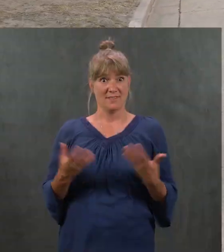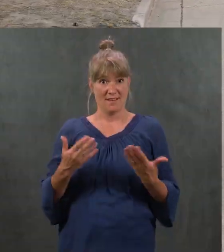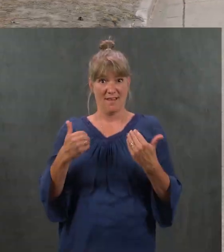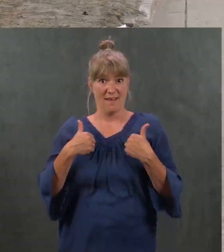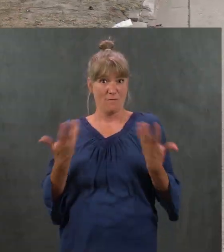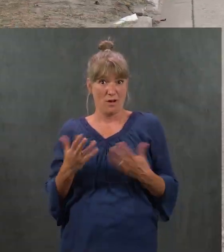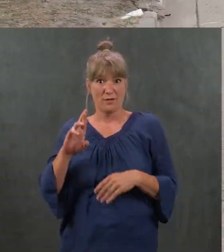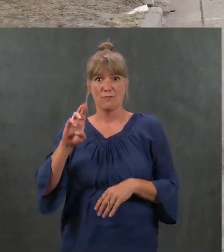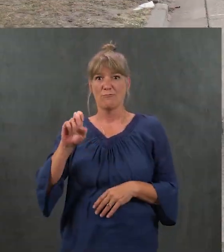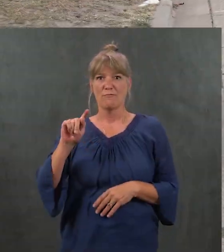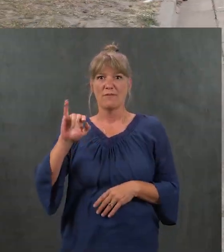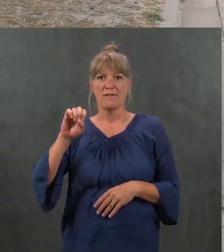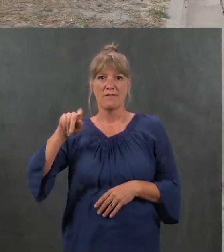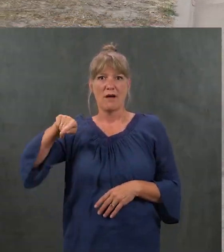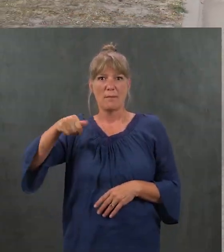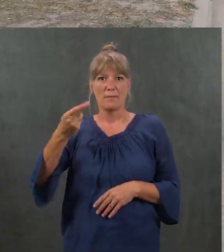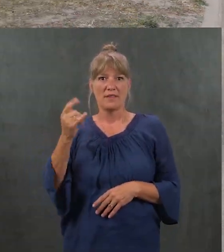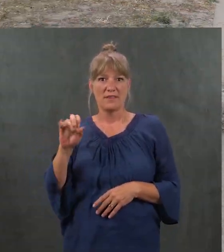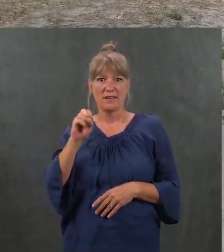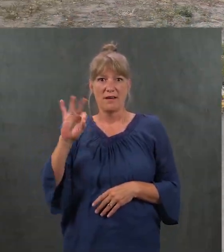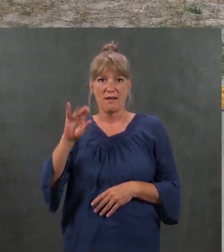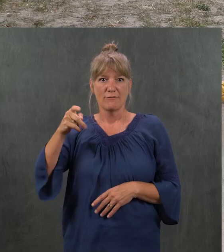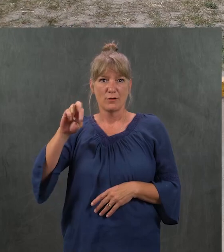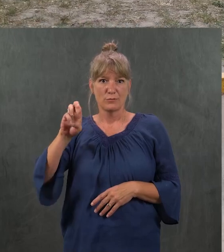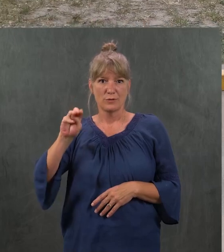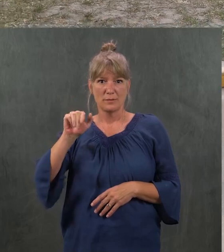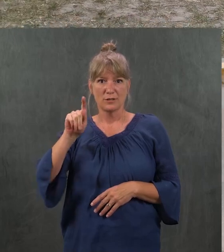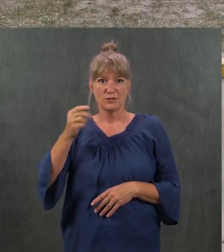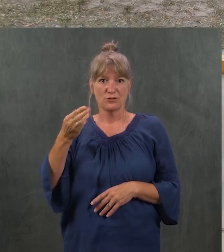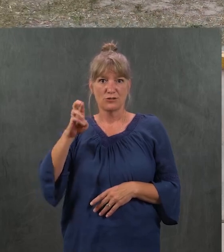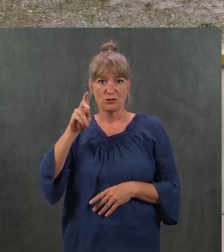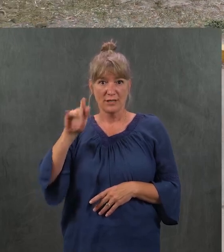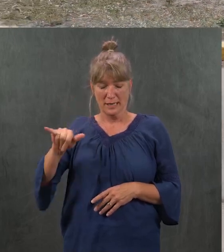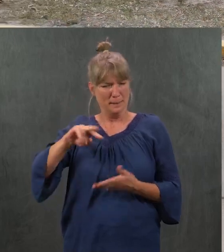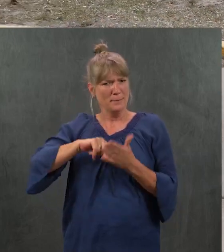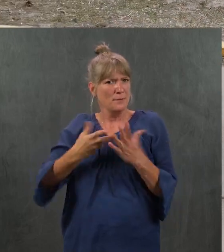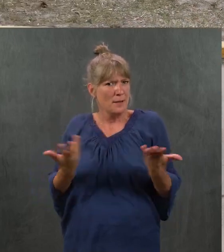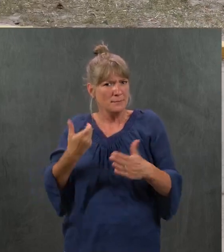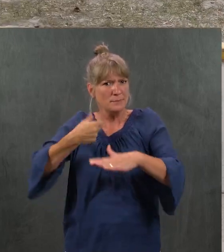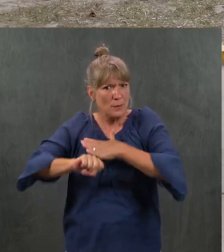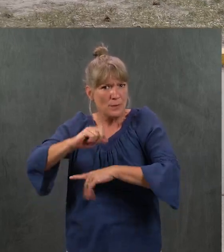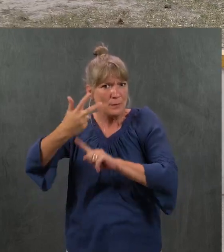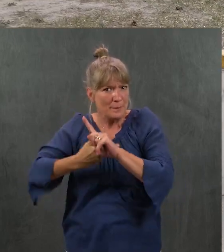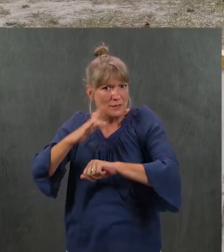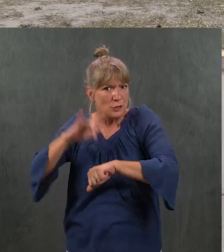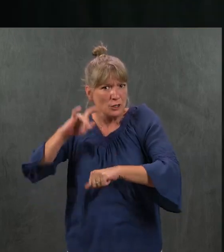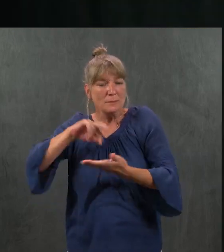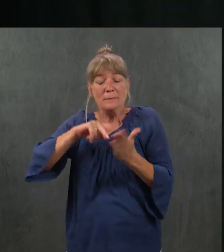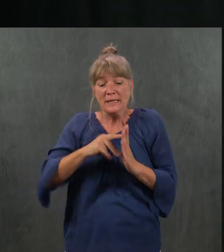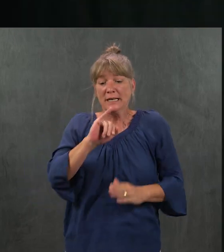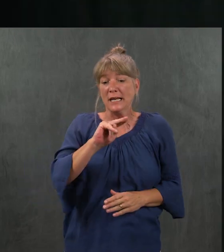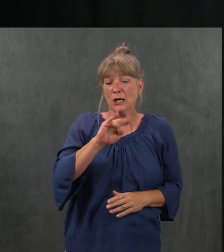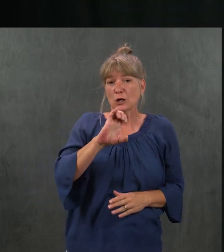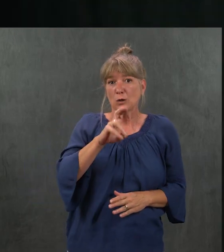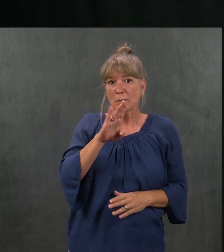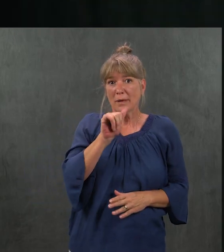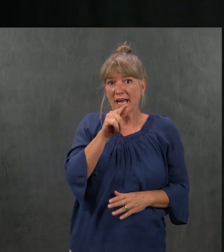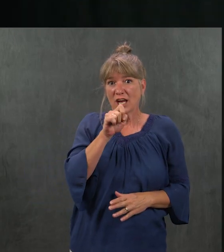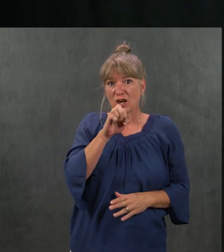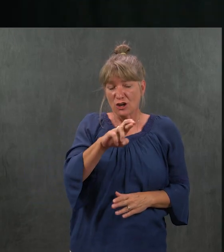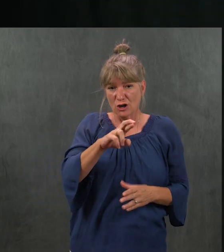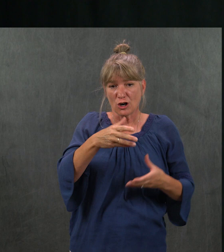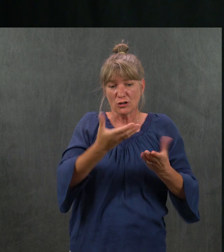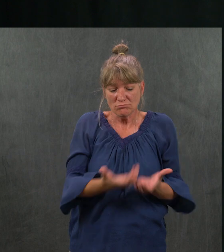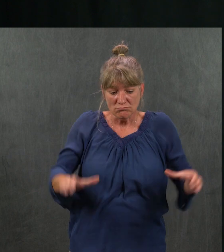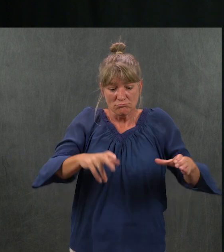background. I have what is called retinopathy of prematurity. I was born 3 months early, which meant I had to be in an